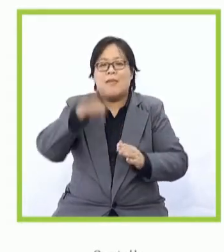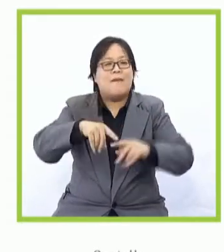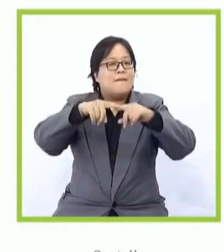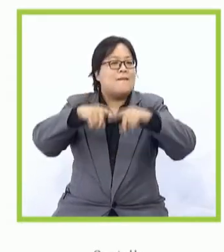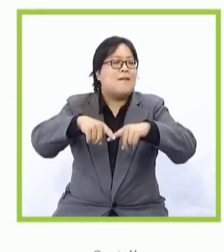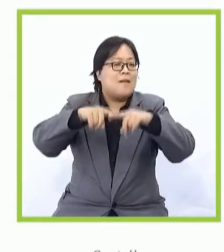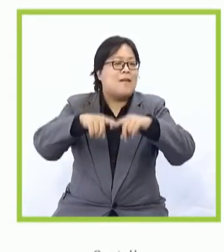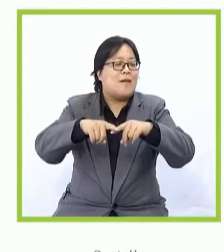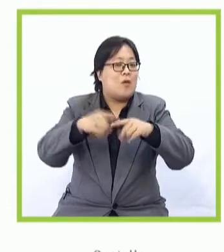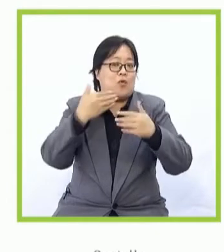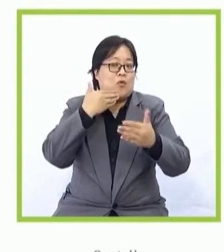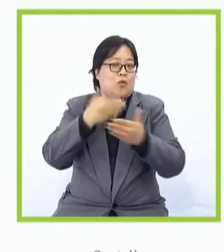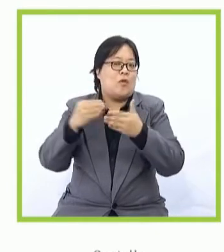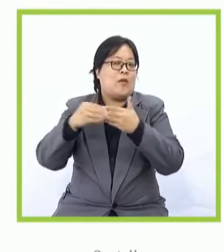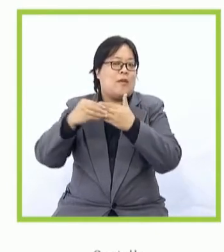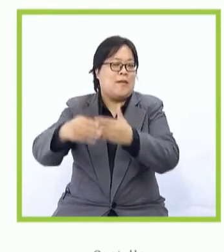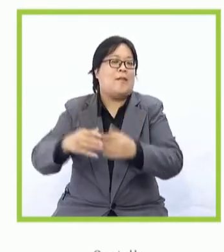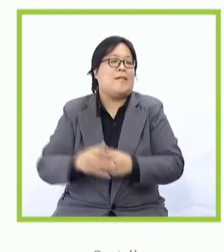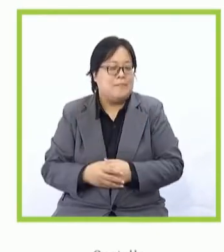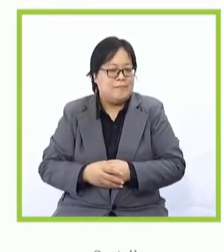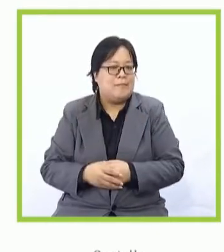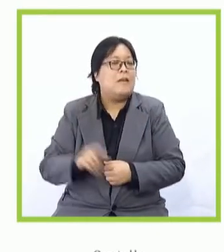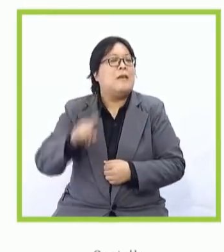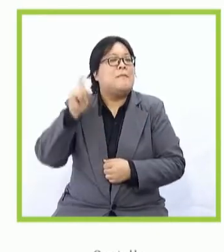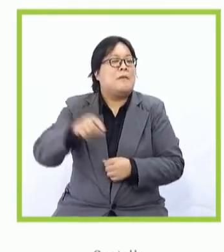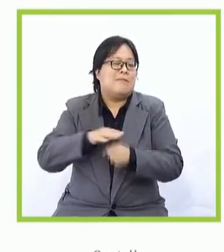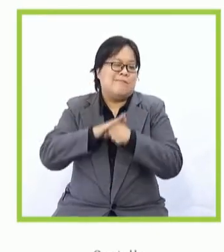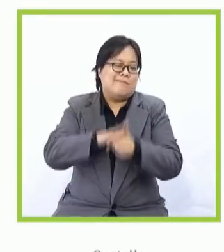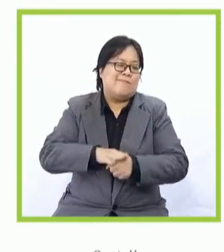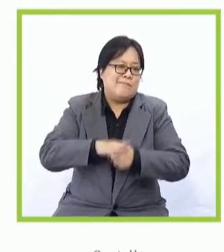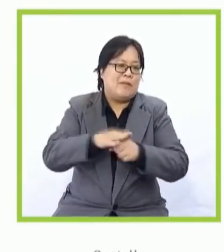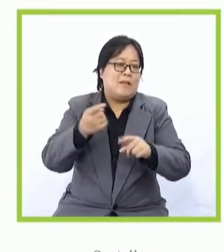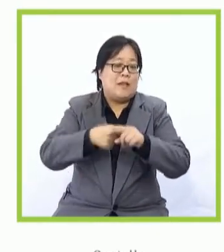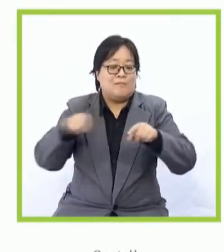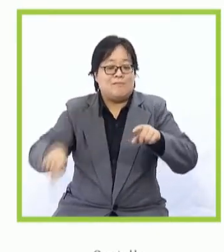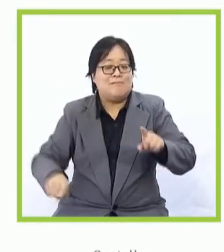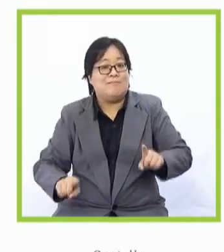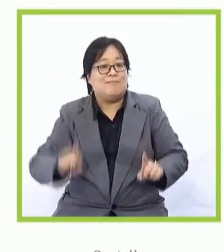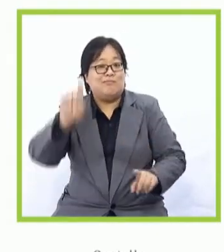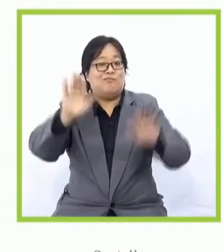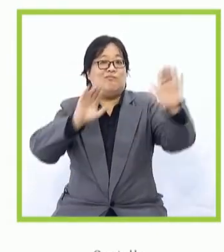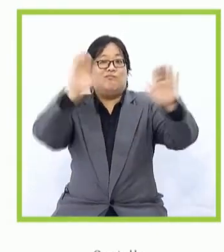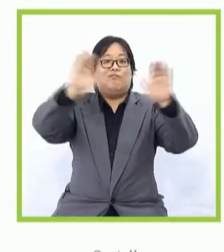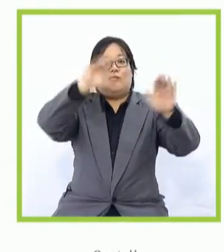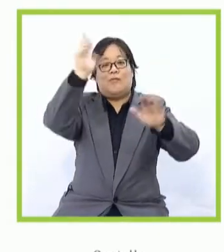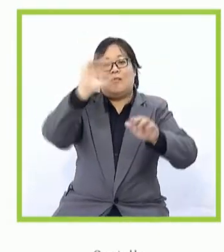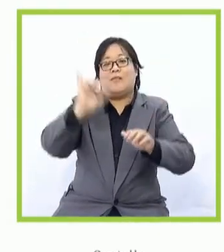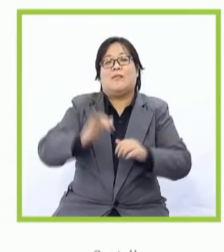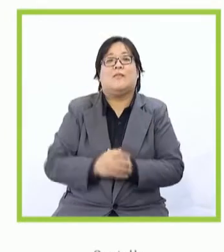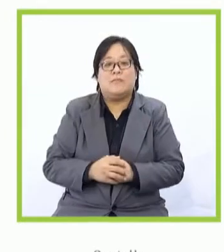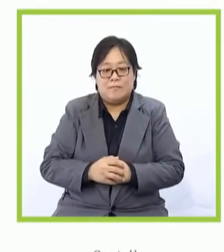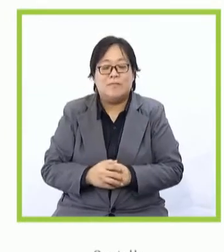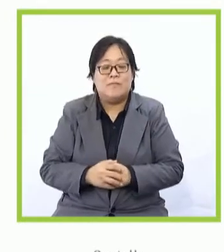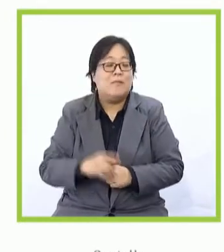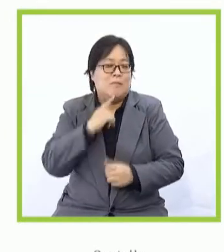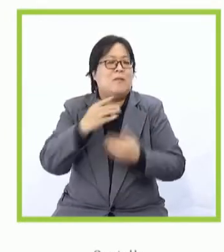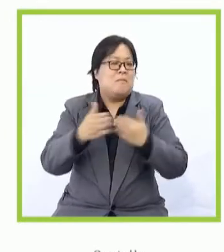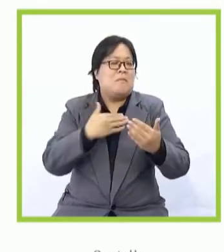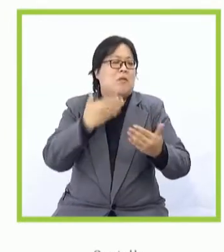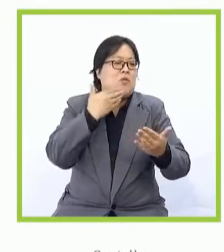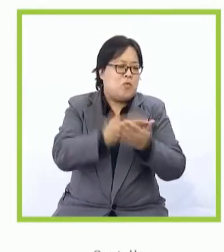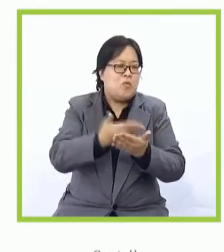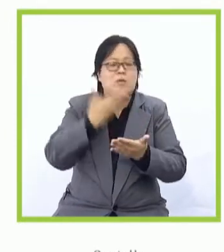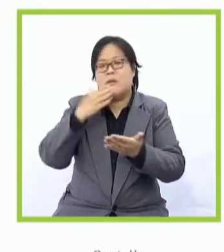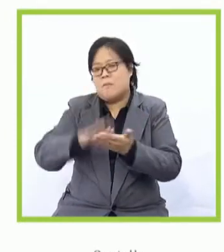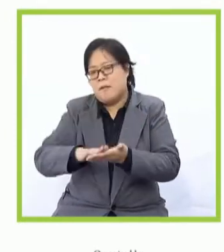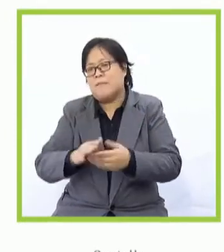only on good leaders. They always required pressure from below, every time. even when there were good leaders. This is not about saying leaders are